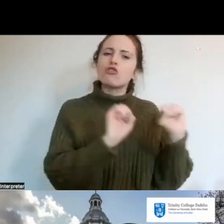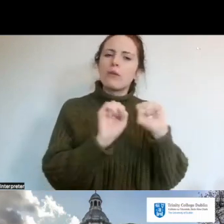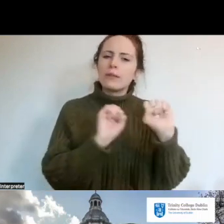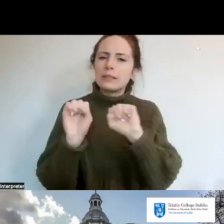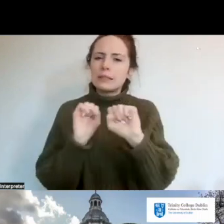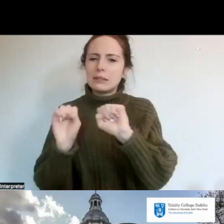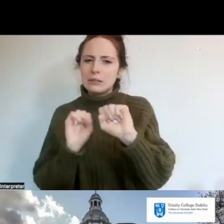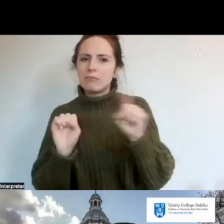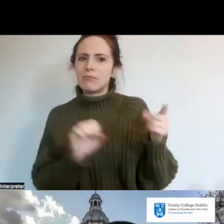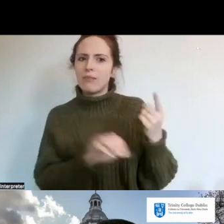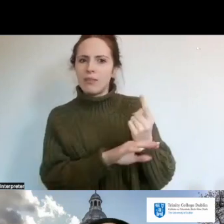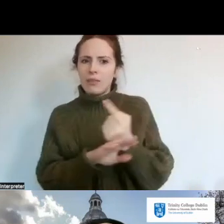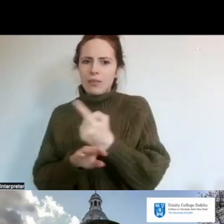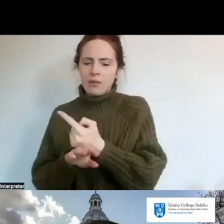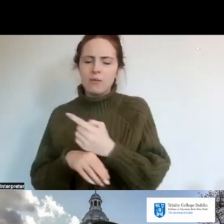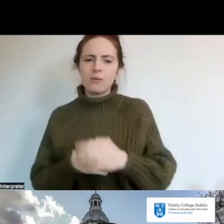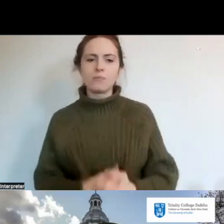of settings.